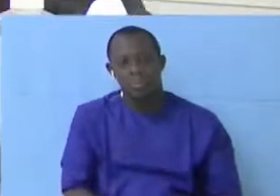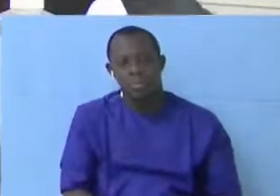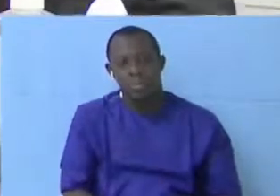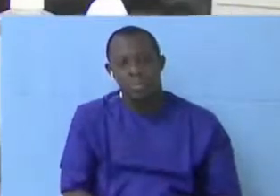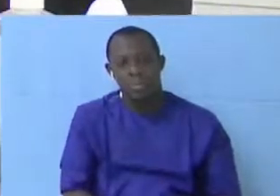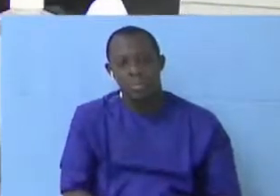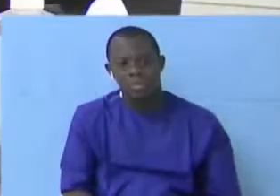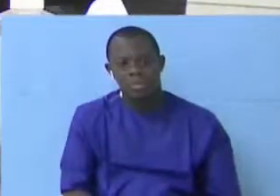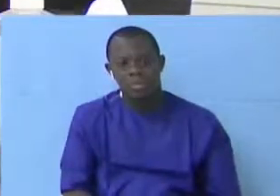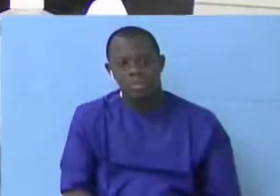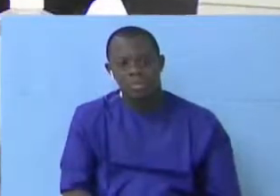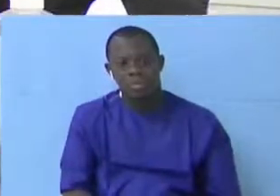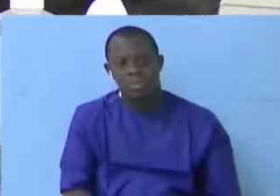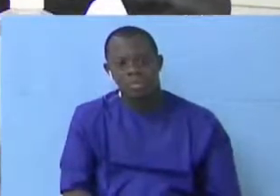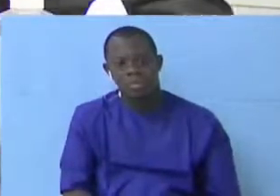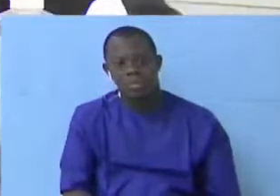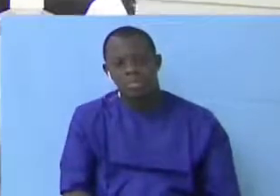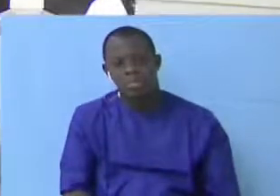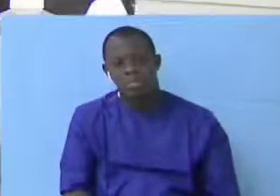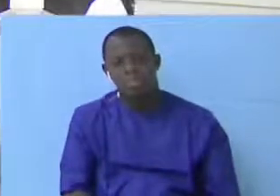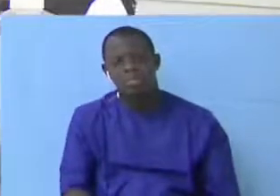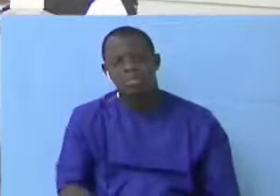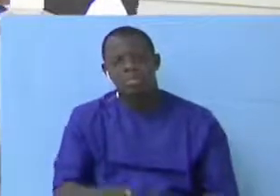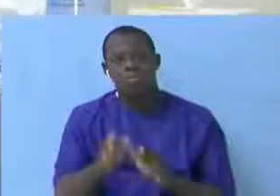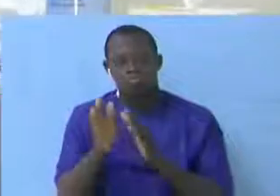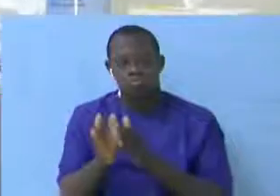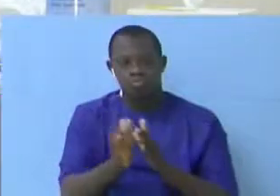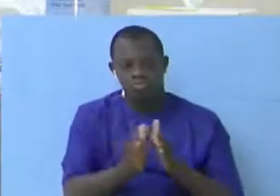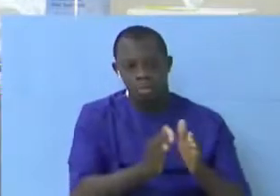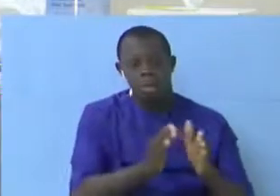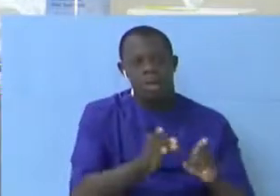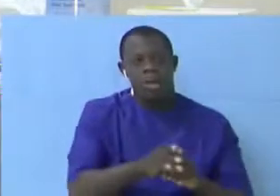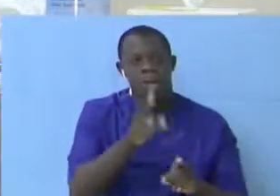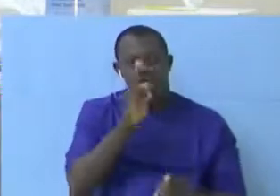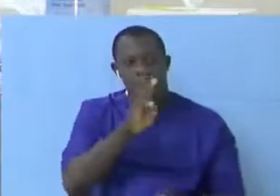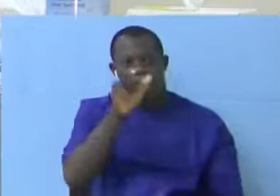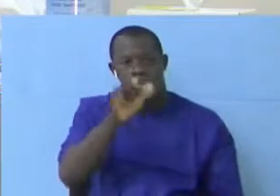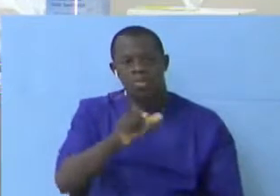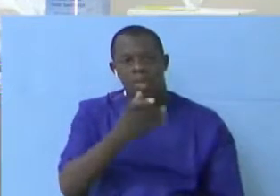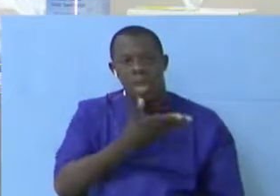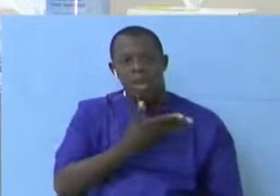we organized for him to get some food. Yes,